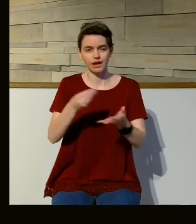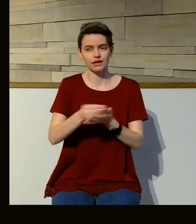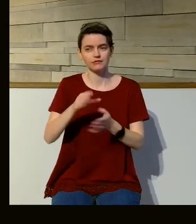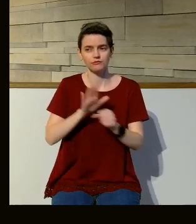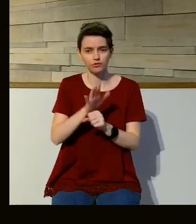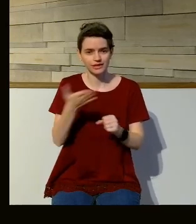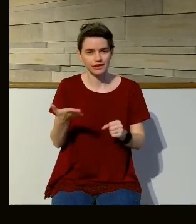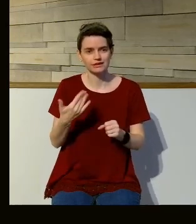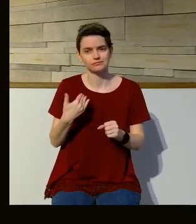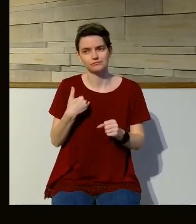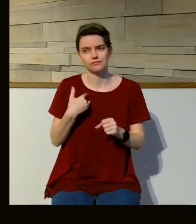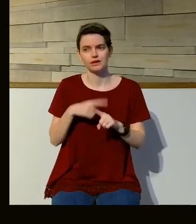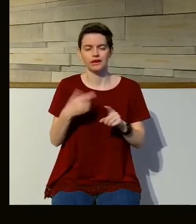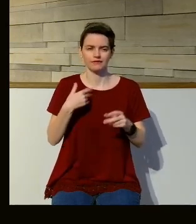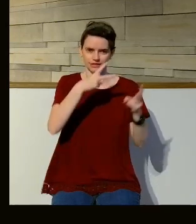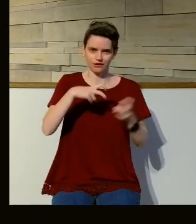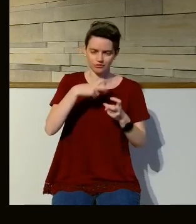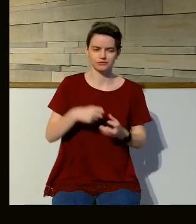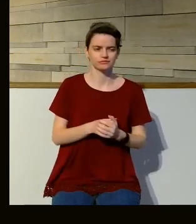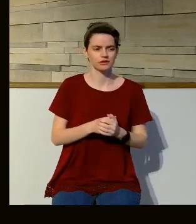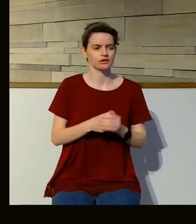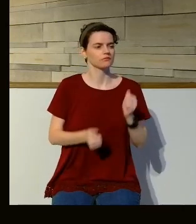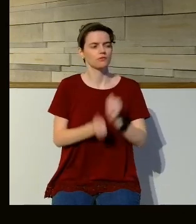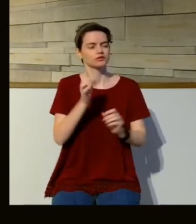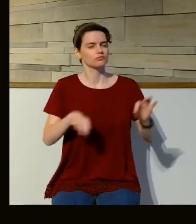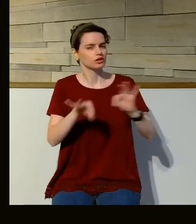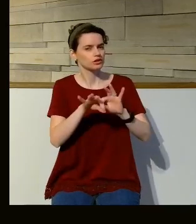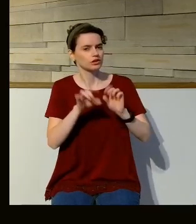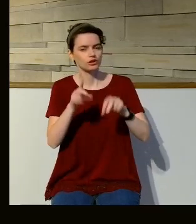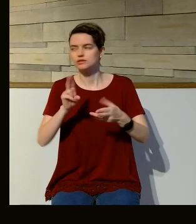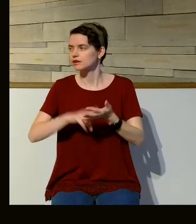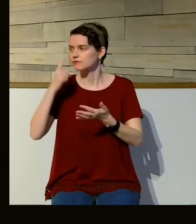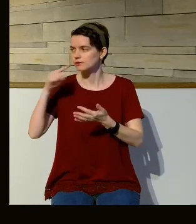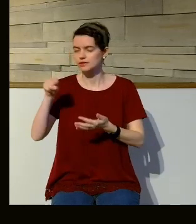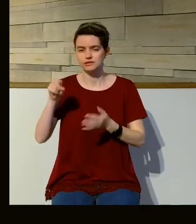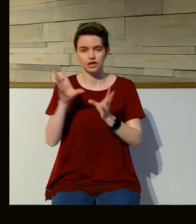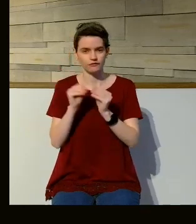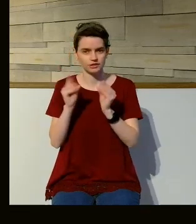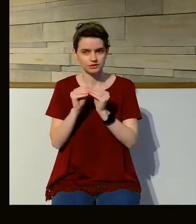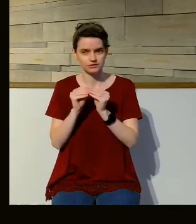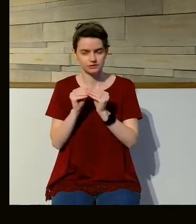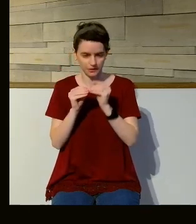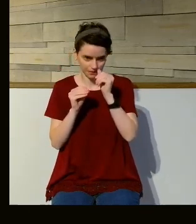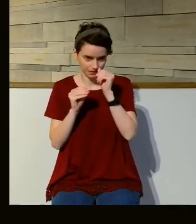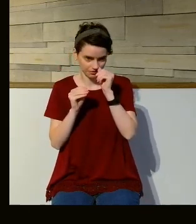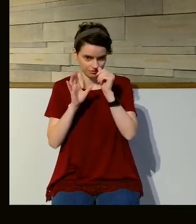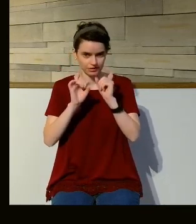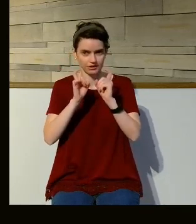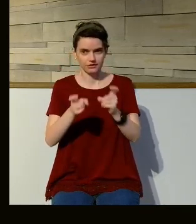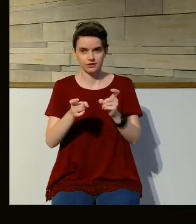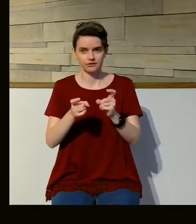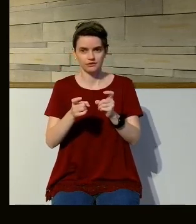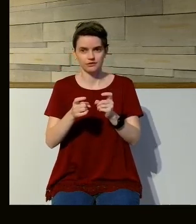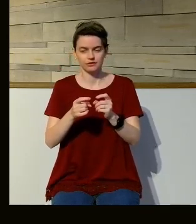we have downloads. But most importantly, here's what I want you to do first, is go sign up for this. If you sign up for this, I'll give you one of my debates